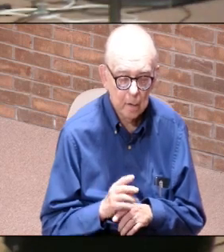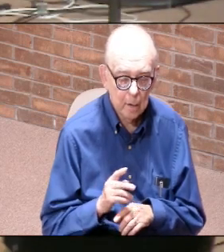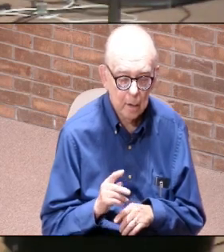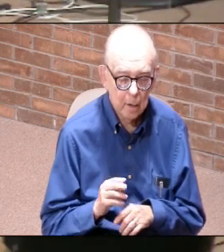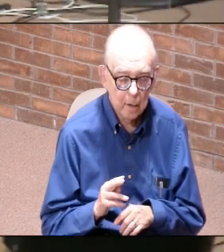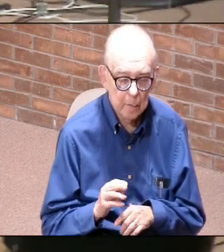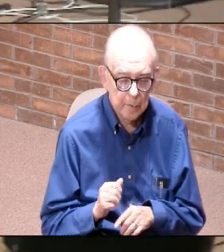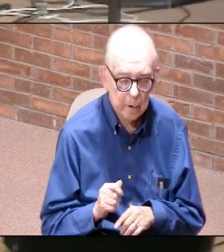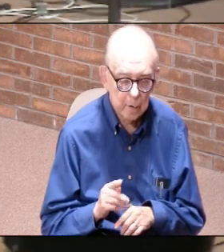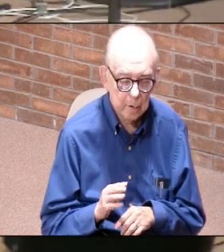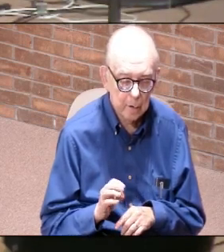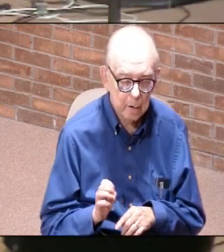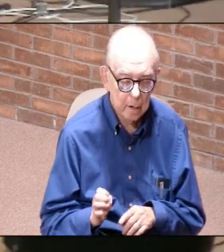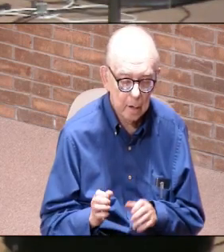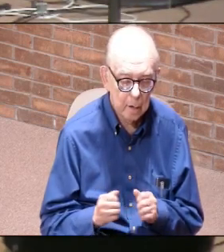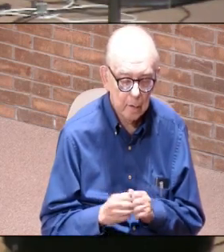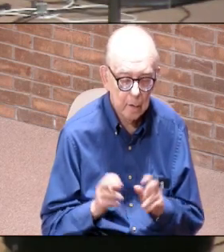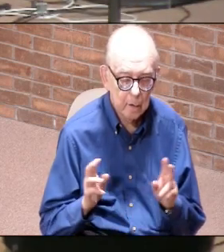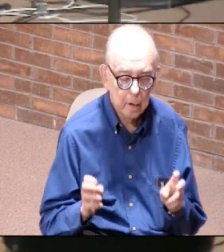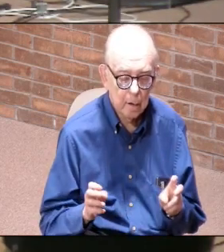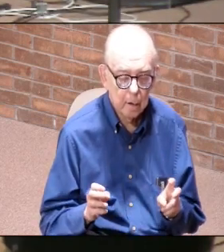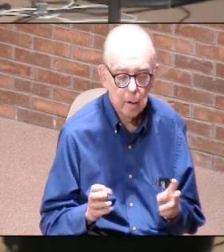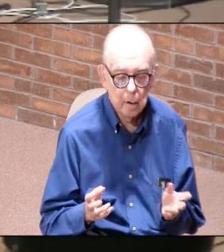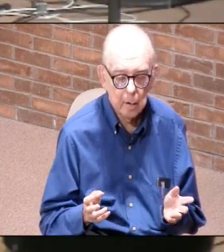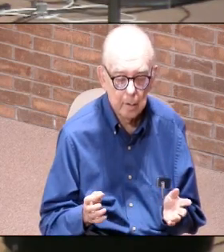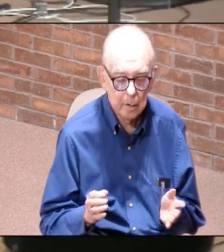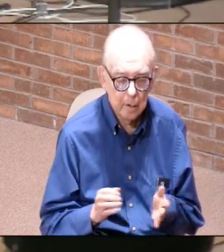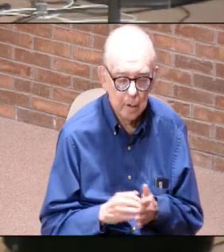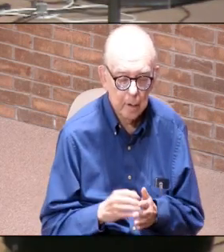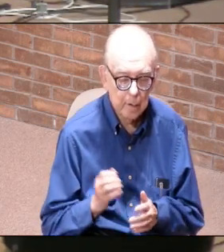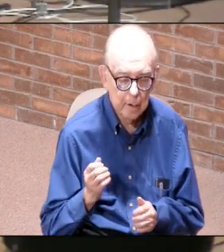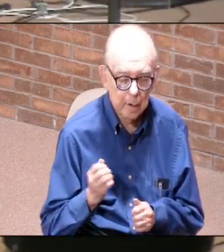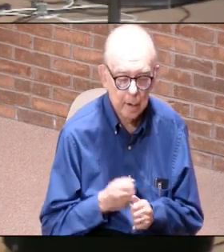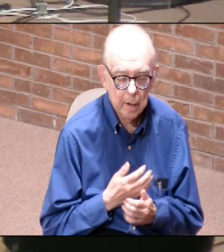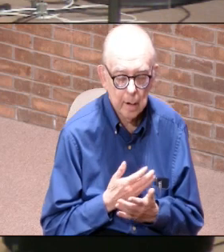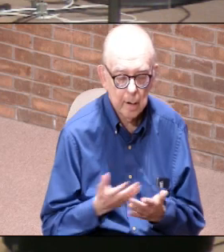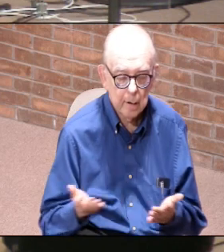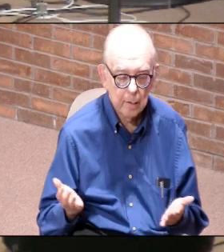parable or the saying. He says that